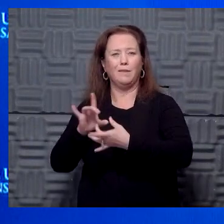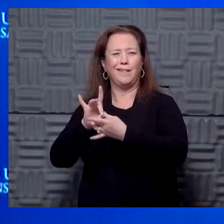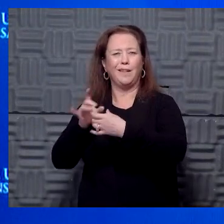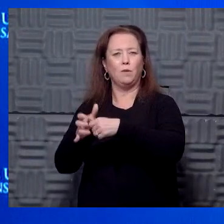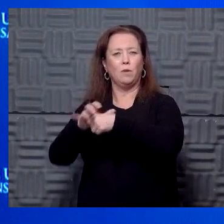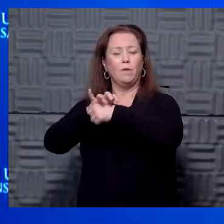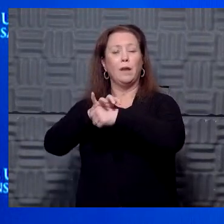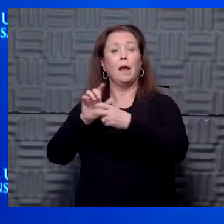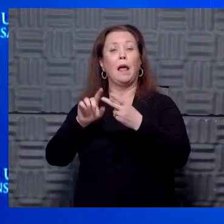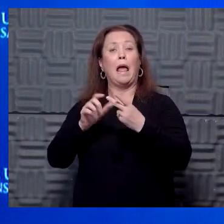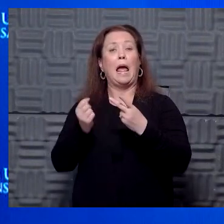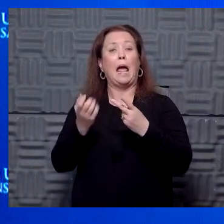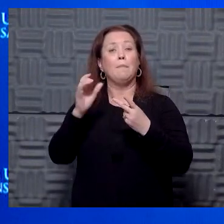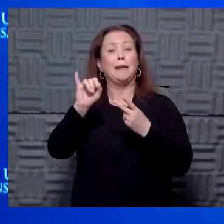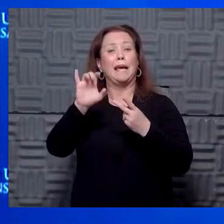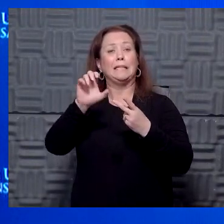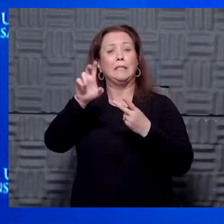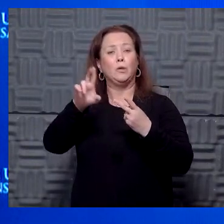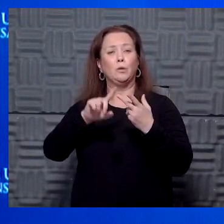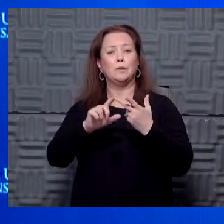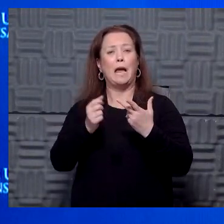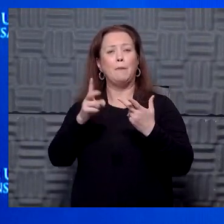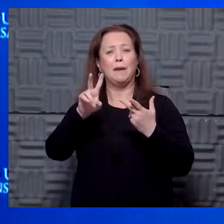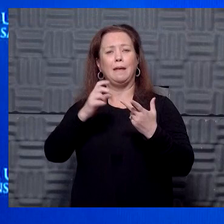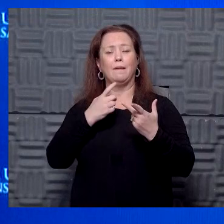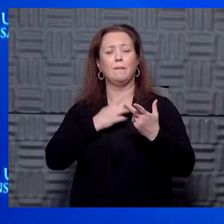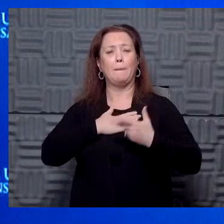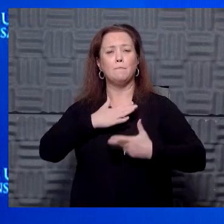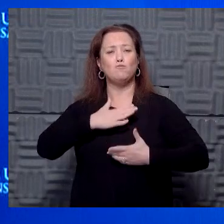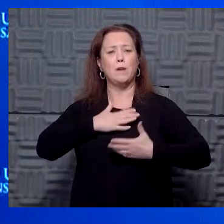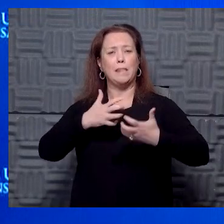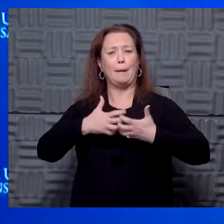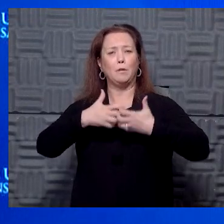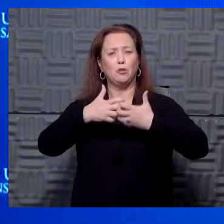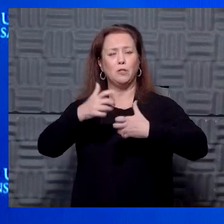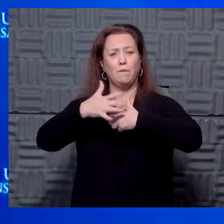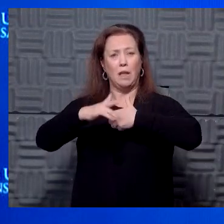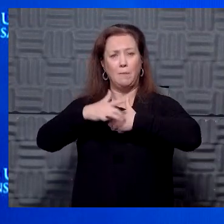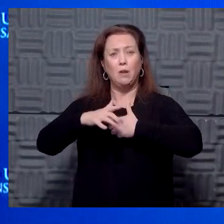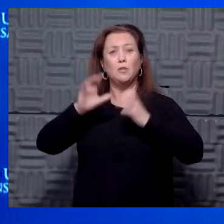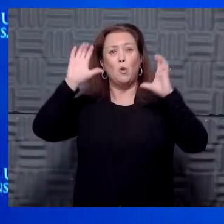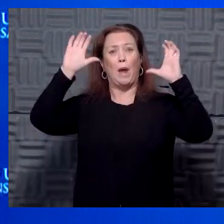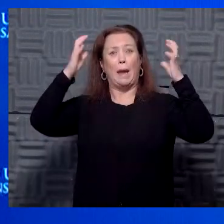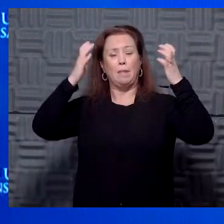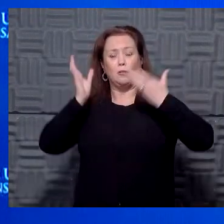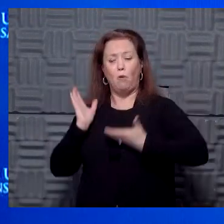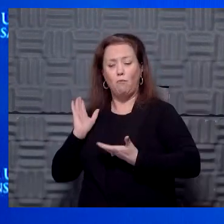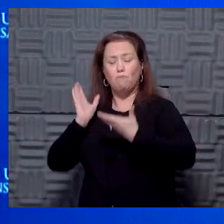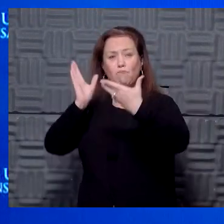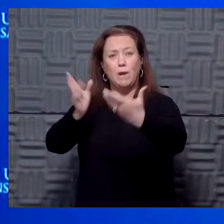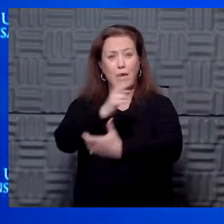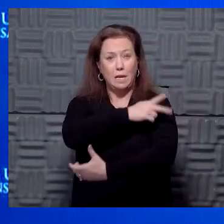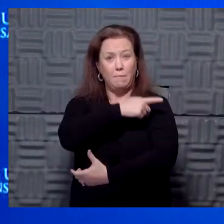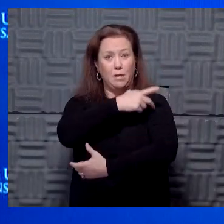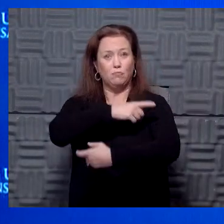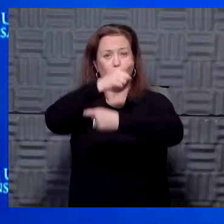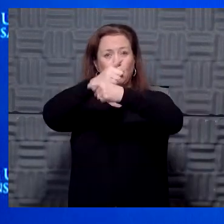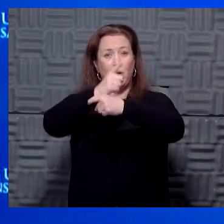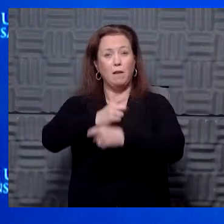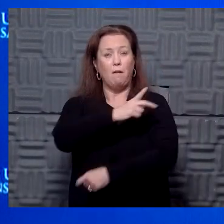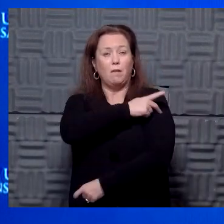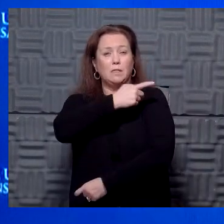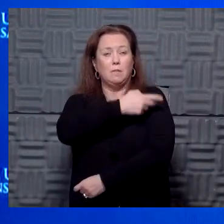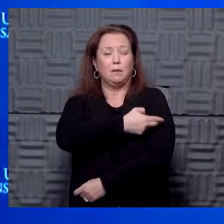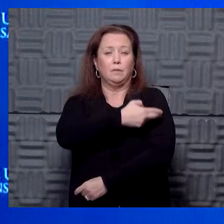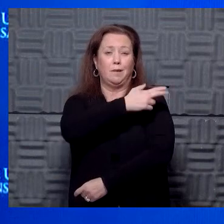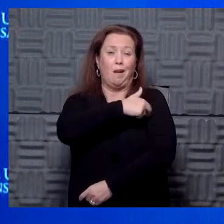of ICU beds, the number of ventilators, and things of that nature, so we make sure we're taking patients to a hospital where they can get the right care.